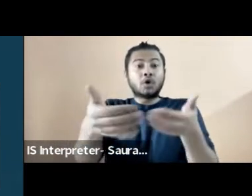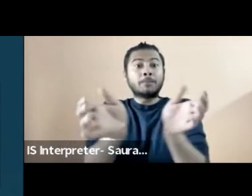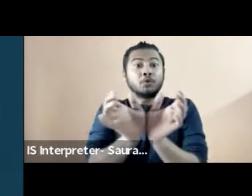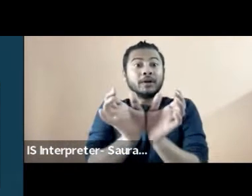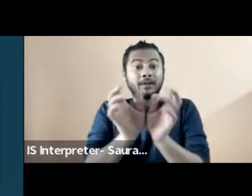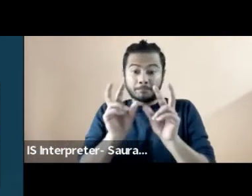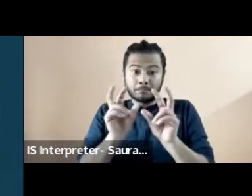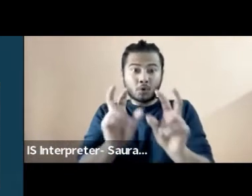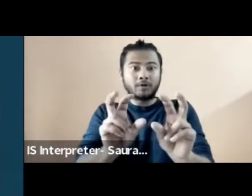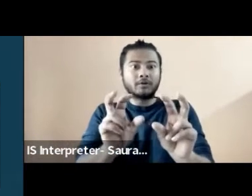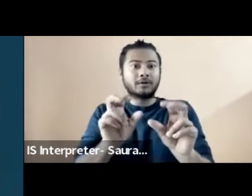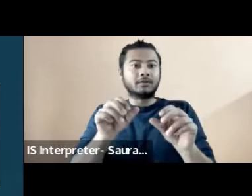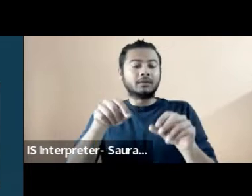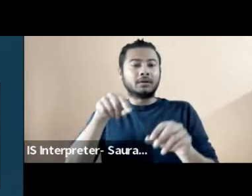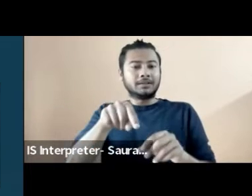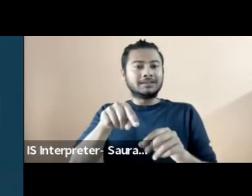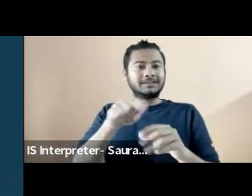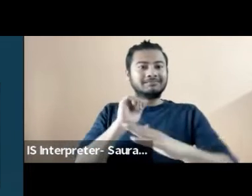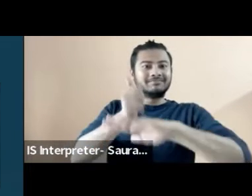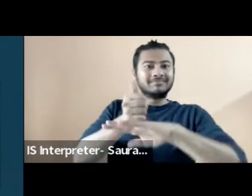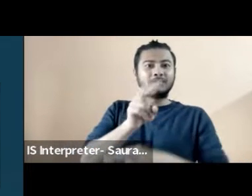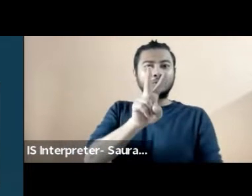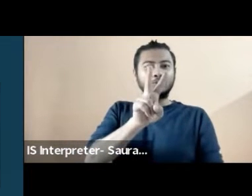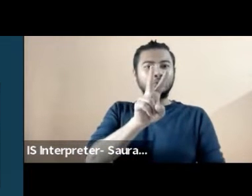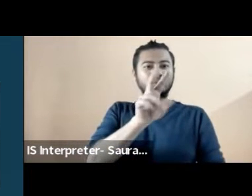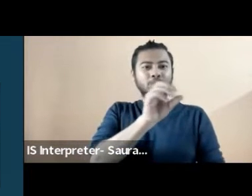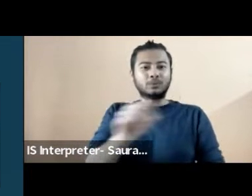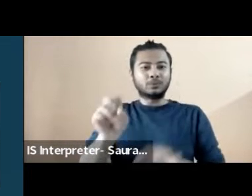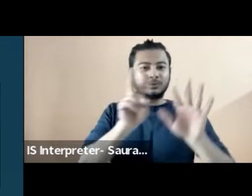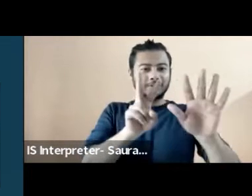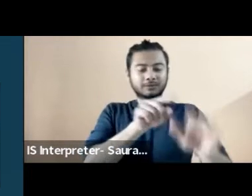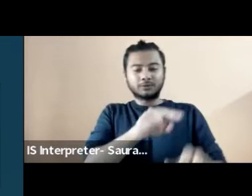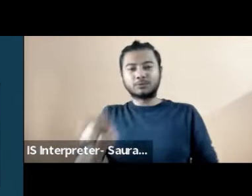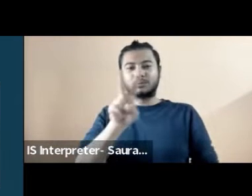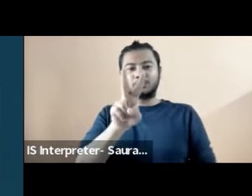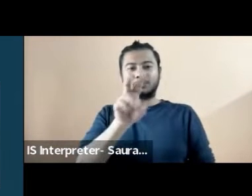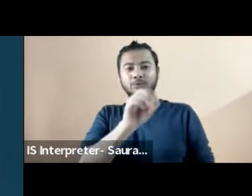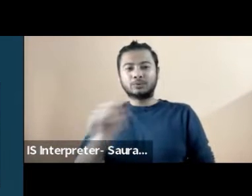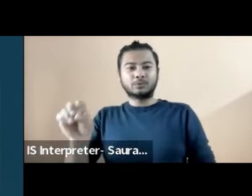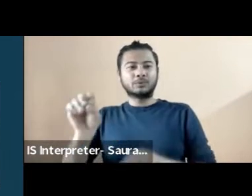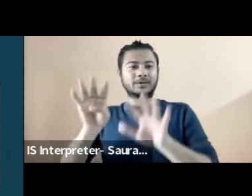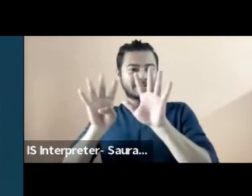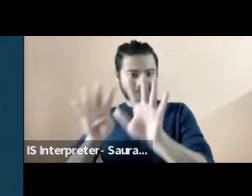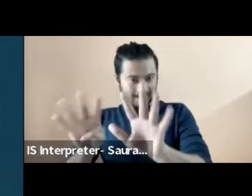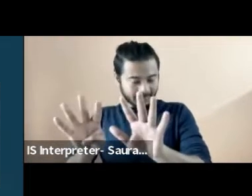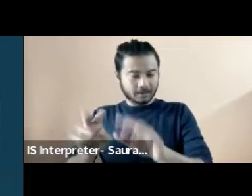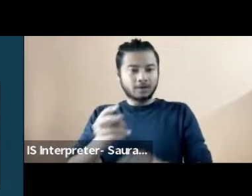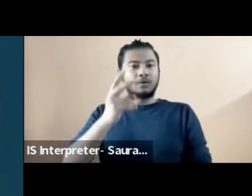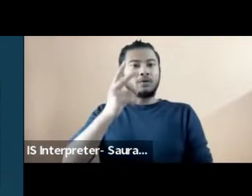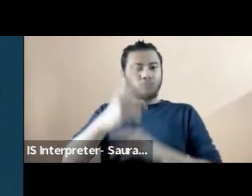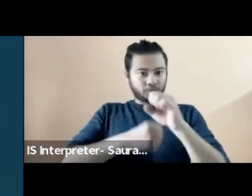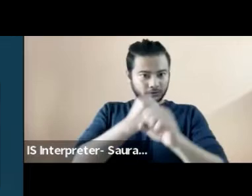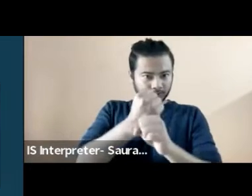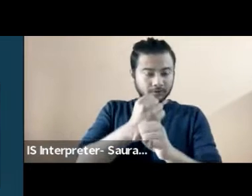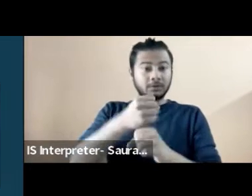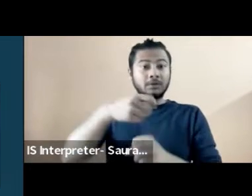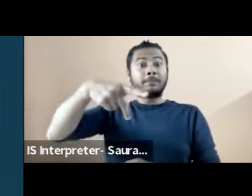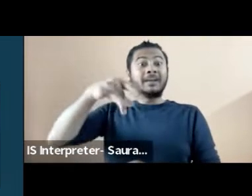was implemented from 2007 to 2009. But after a few years after the pilot was